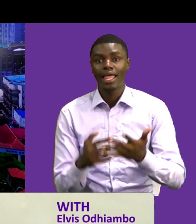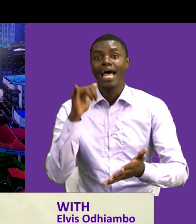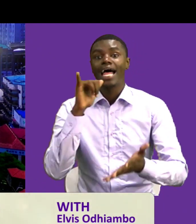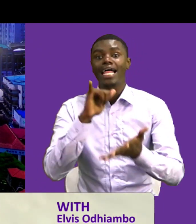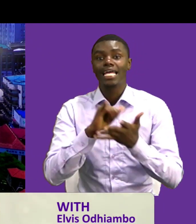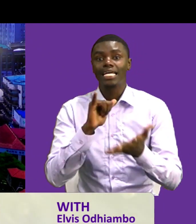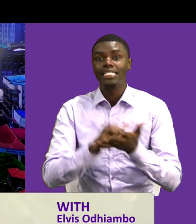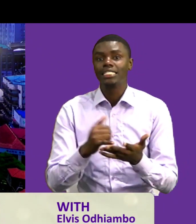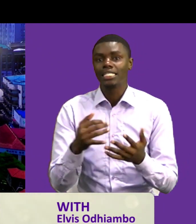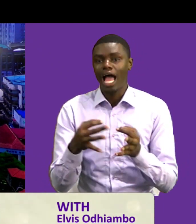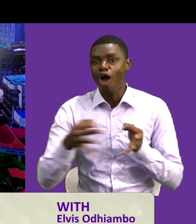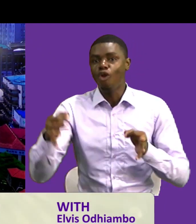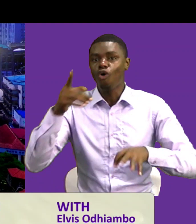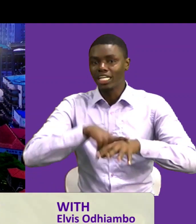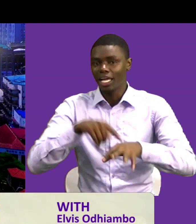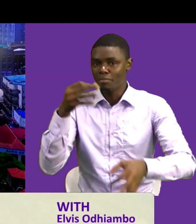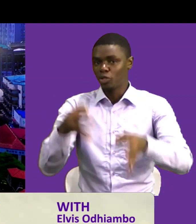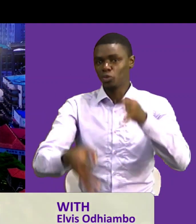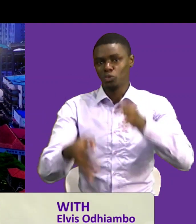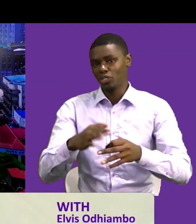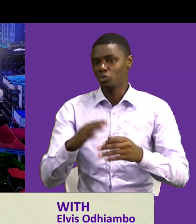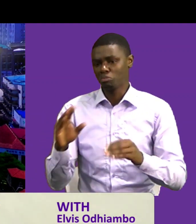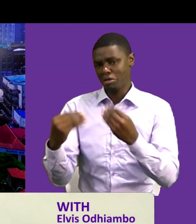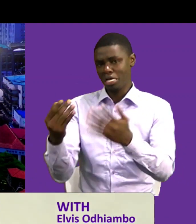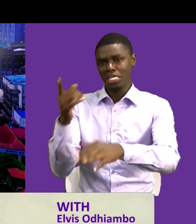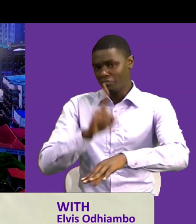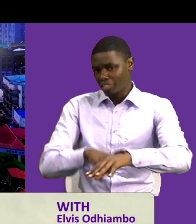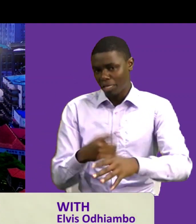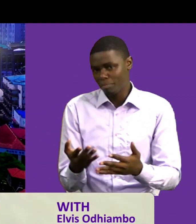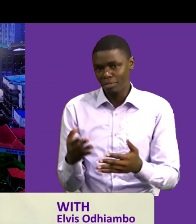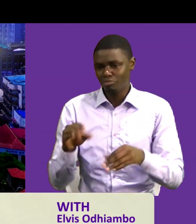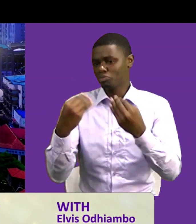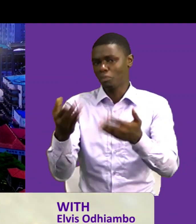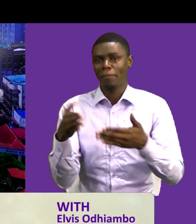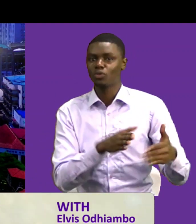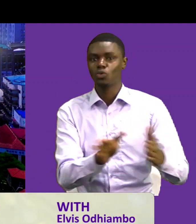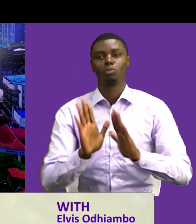that is a small time to judge him. Let's give him another chance.